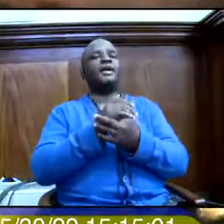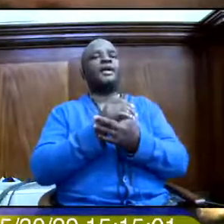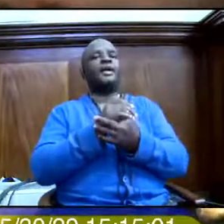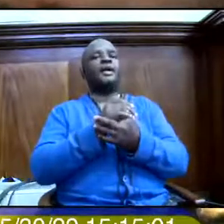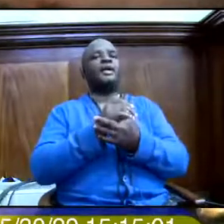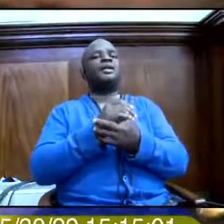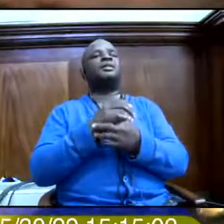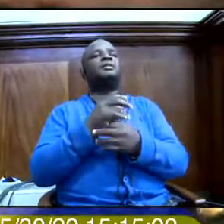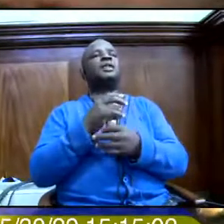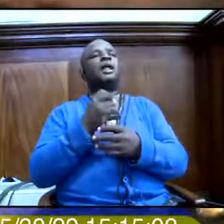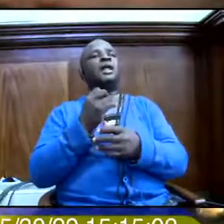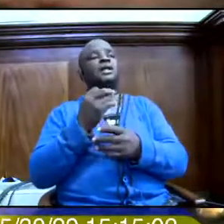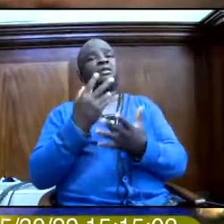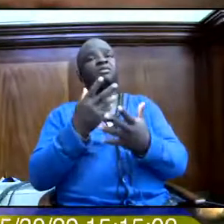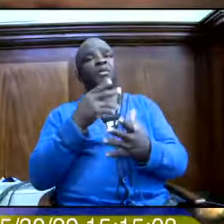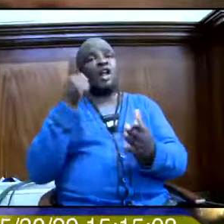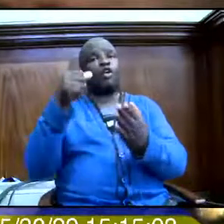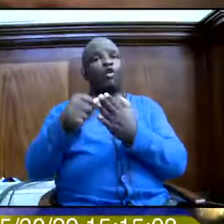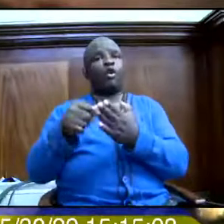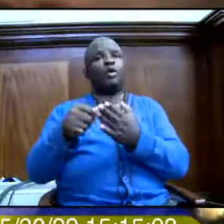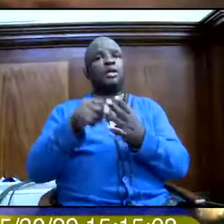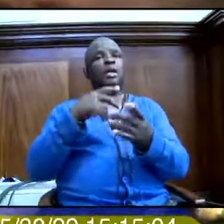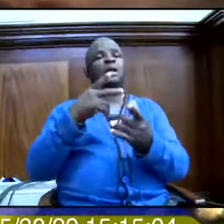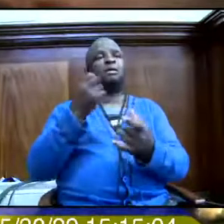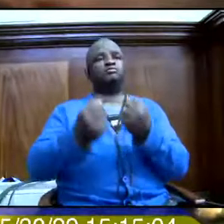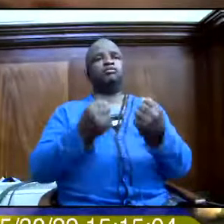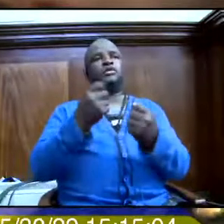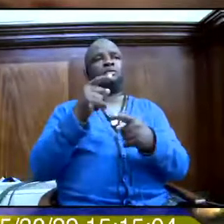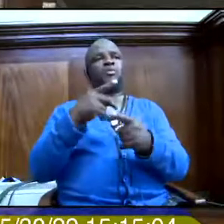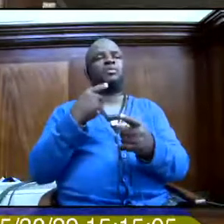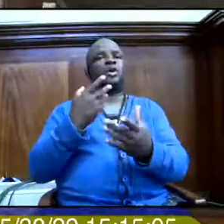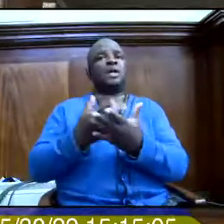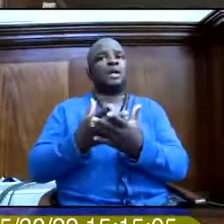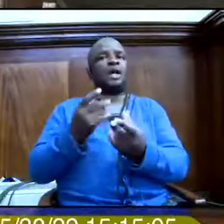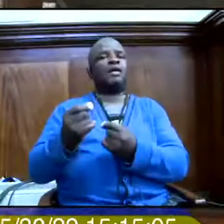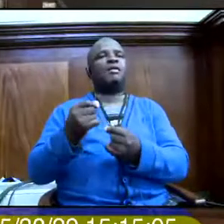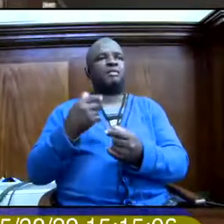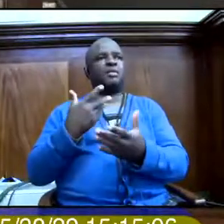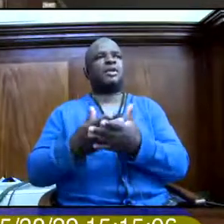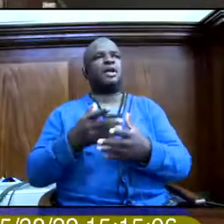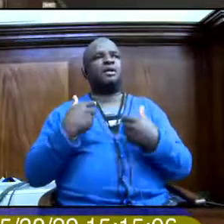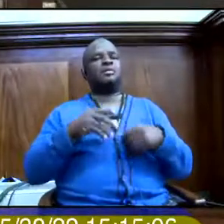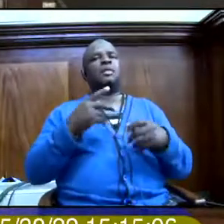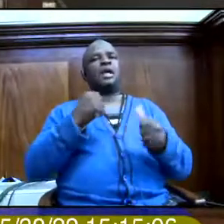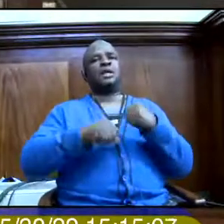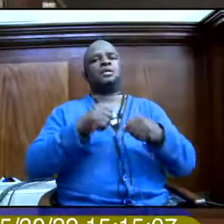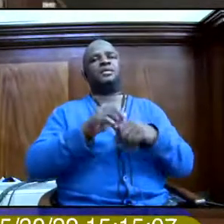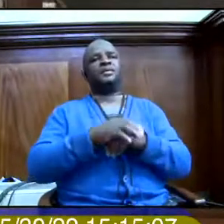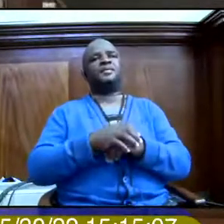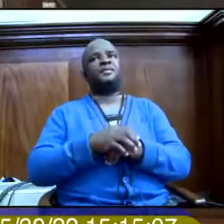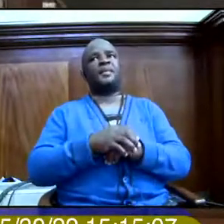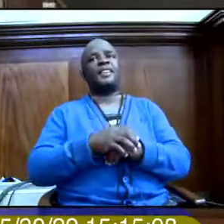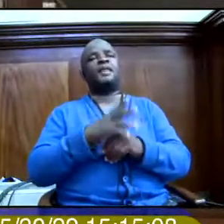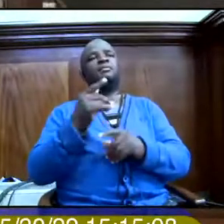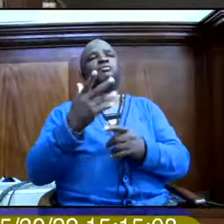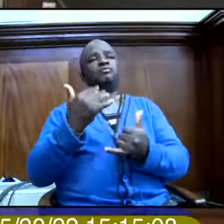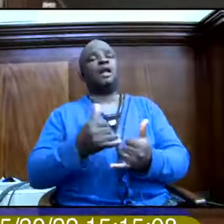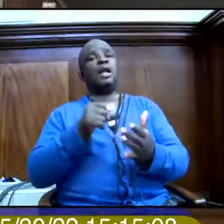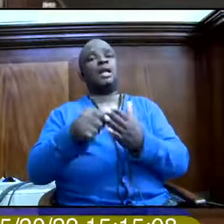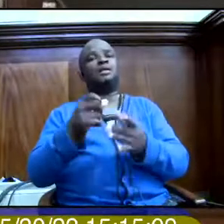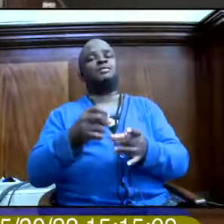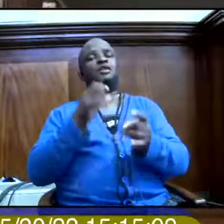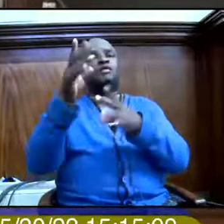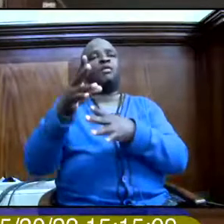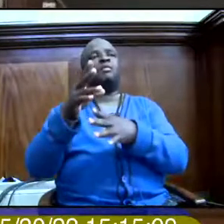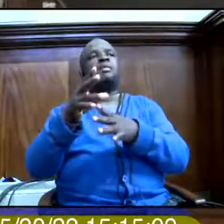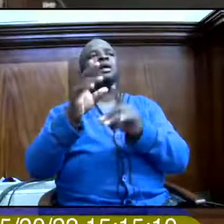until there is a court order on that saps inform the employer that the the lack of